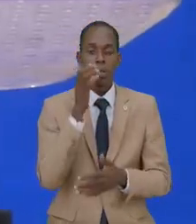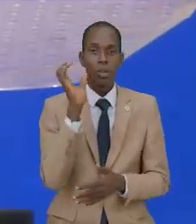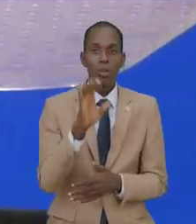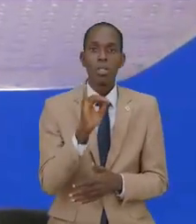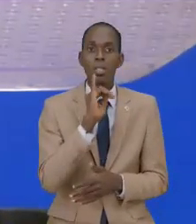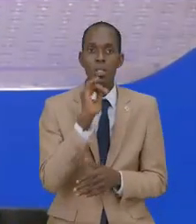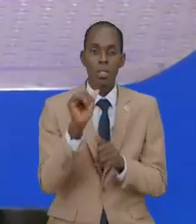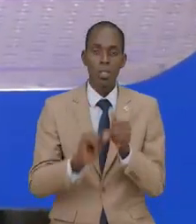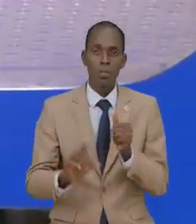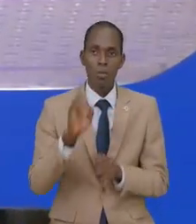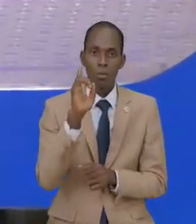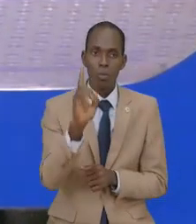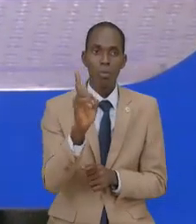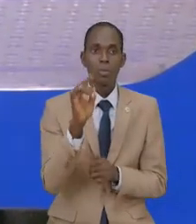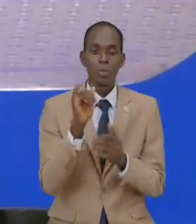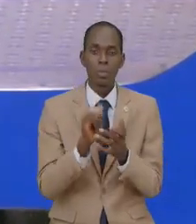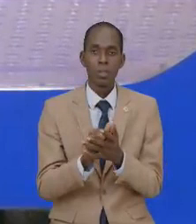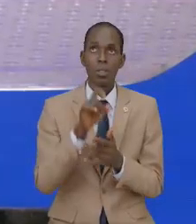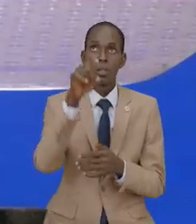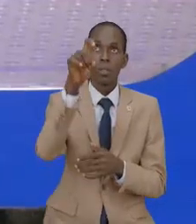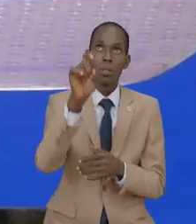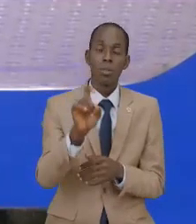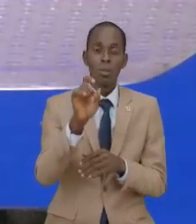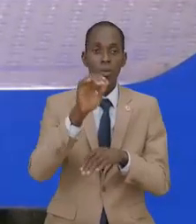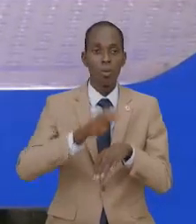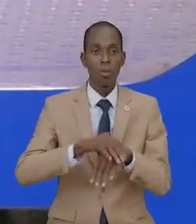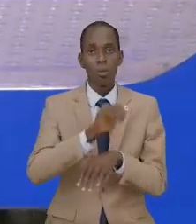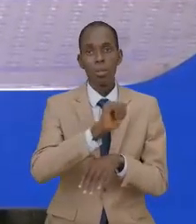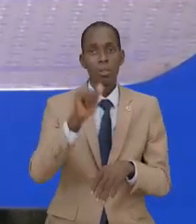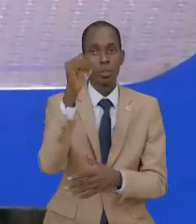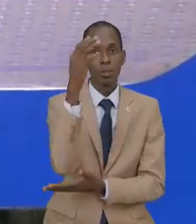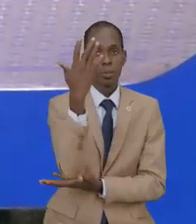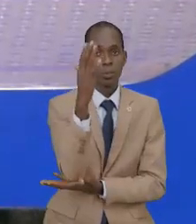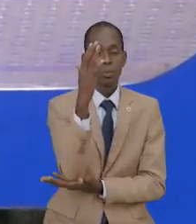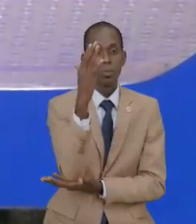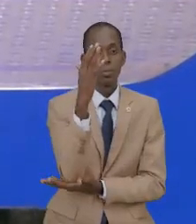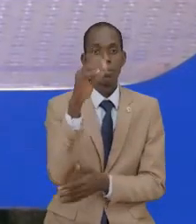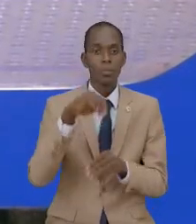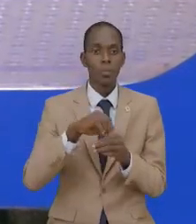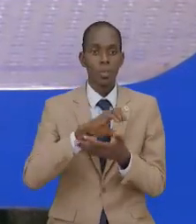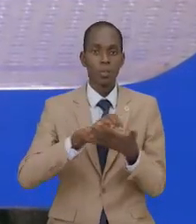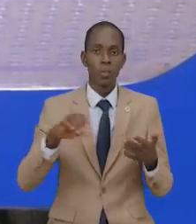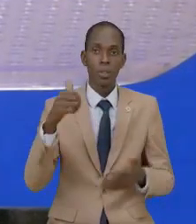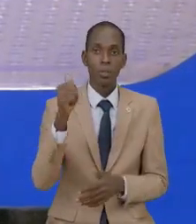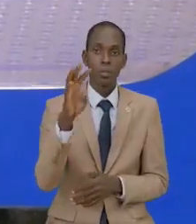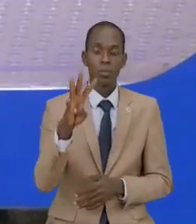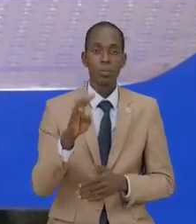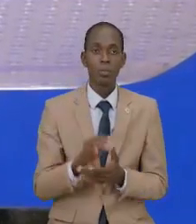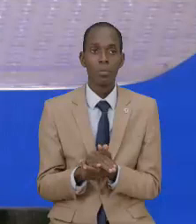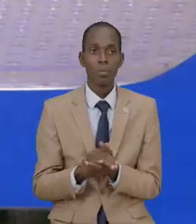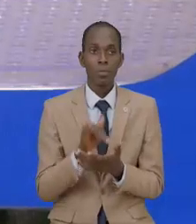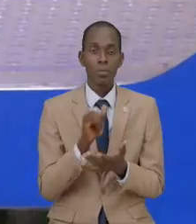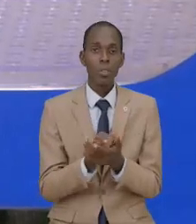is everyone that hangeth on a tree. In verse 14,